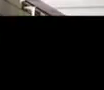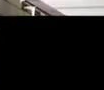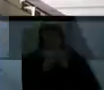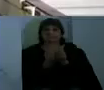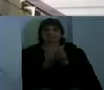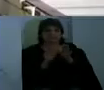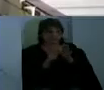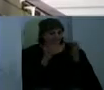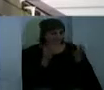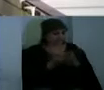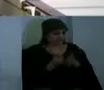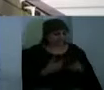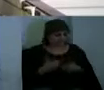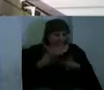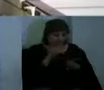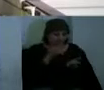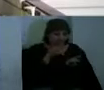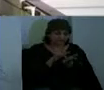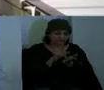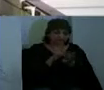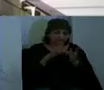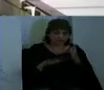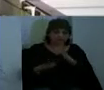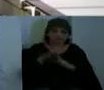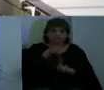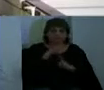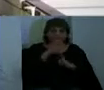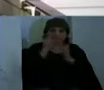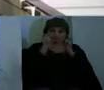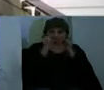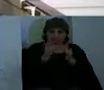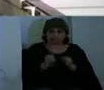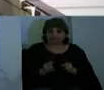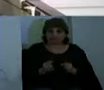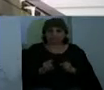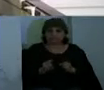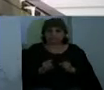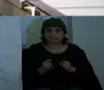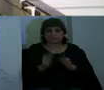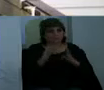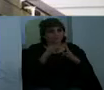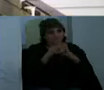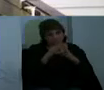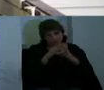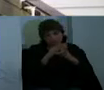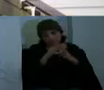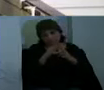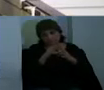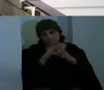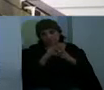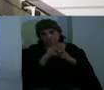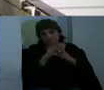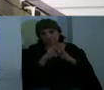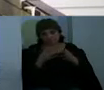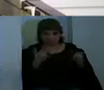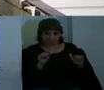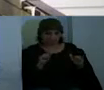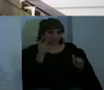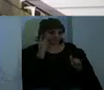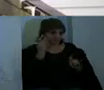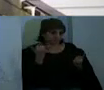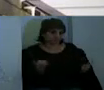life centered around an individual or a couple. We still see it